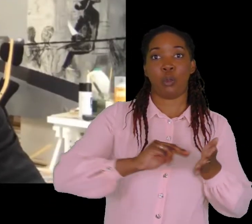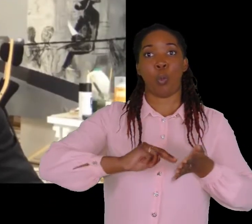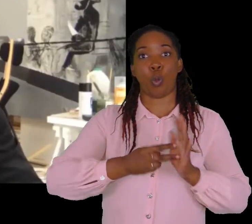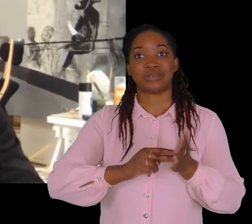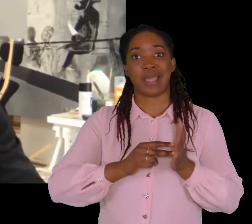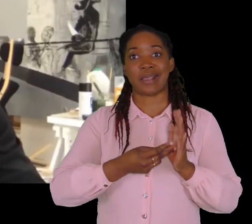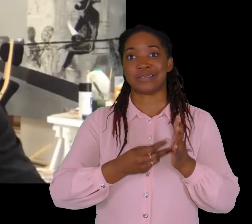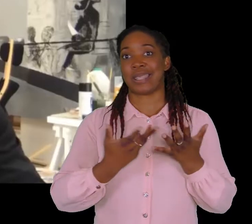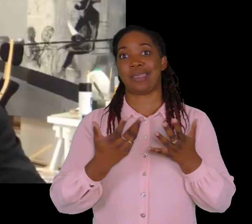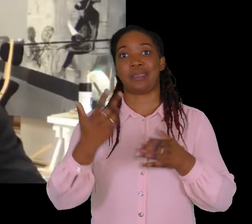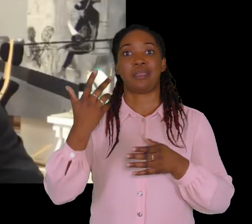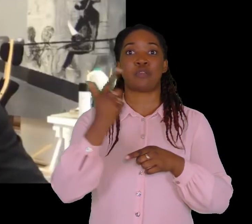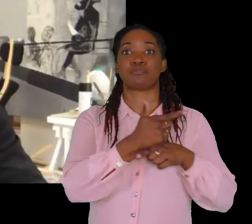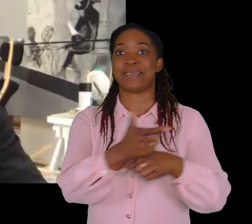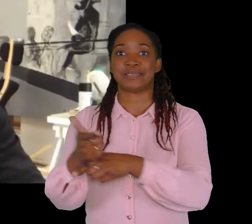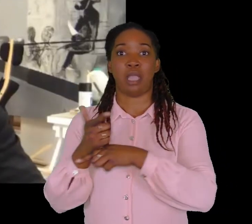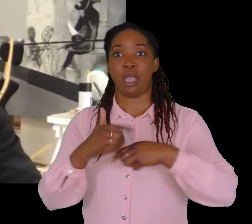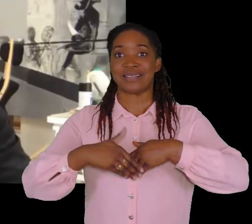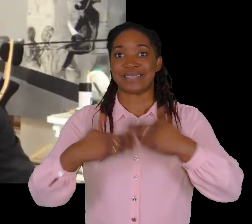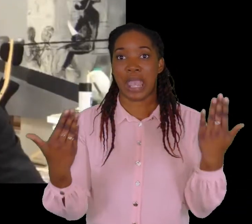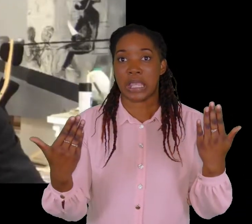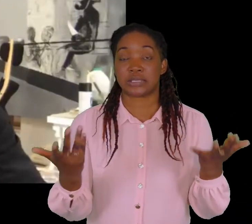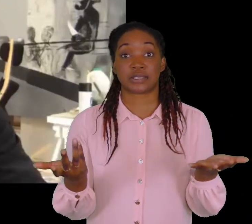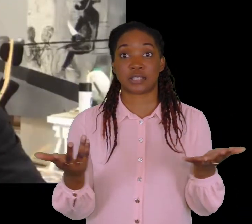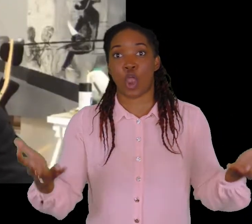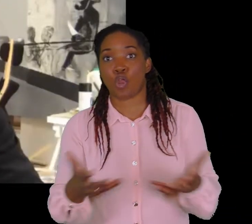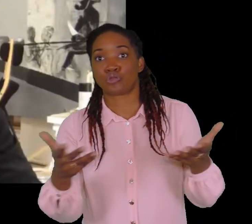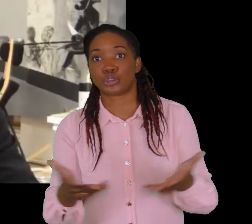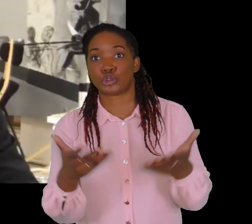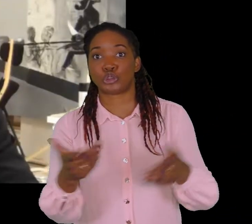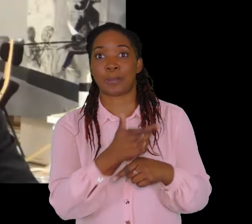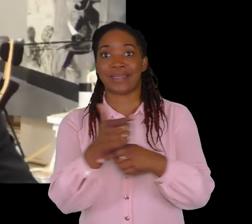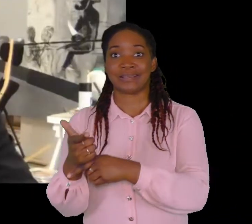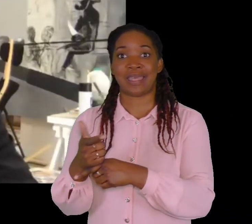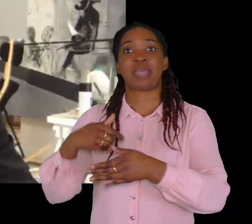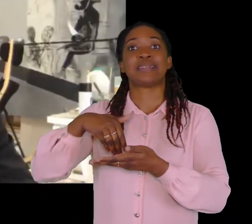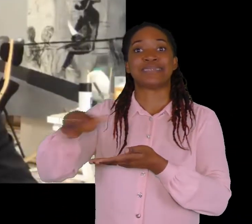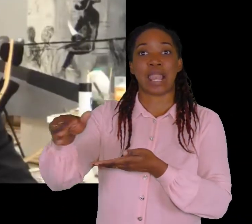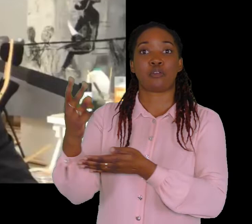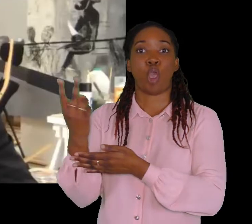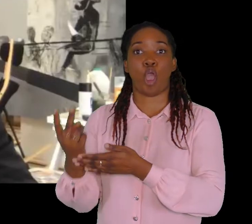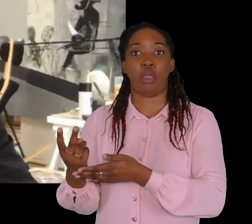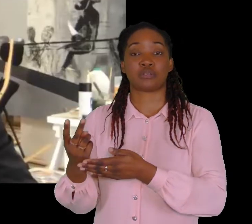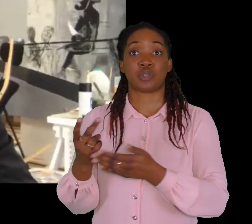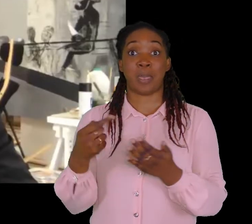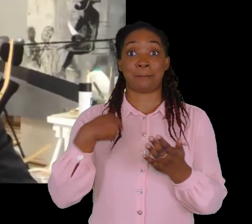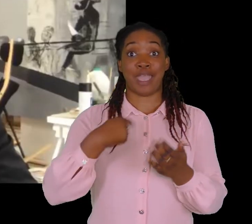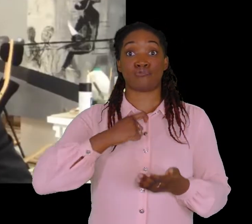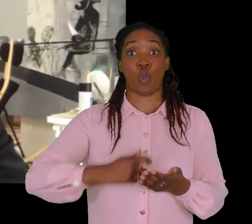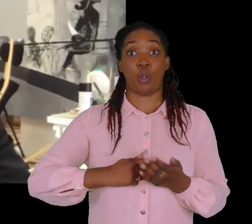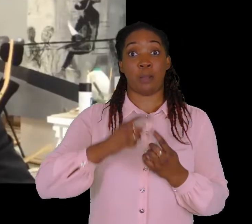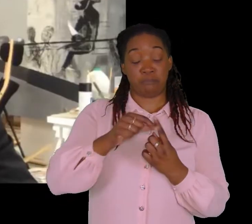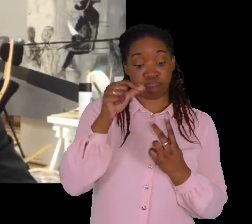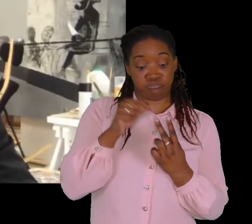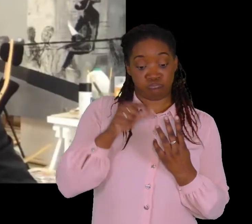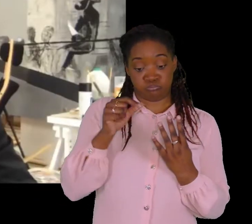show, as well as selling the artwork. So those were my roles. And rightly, as you say, the term curator did not apply until